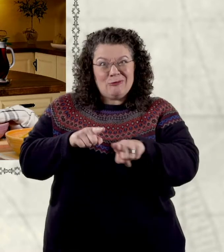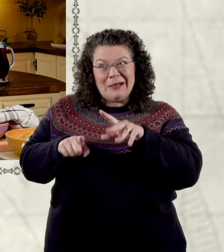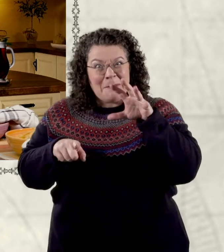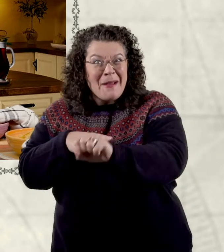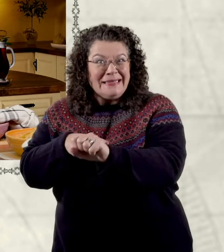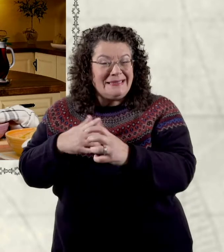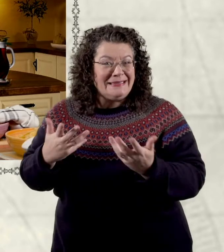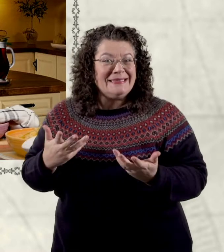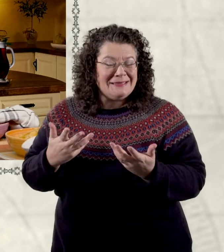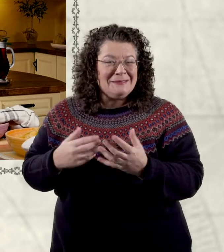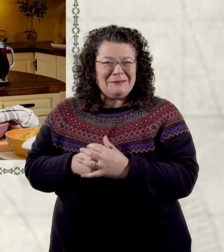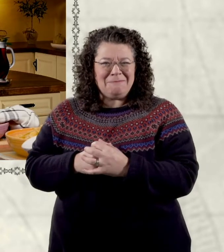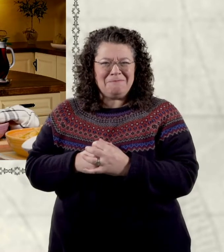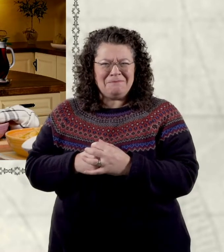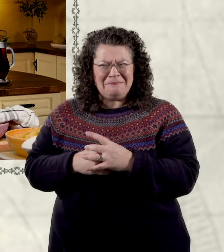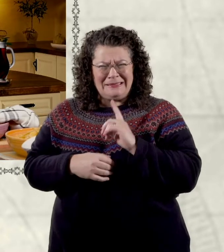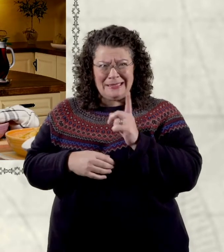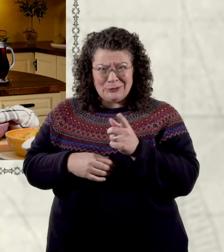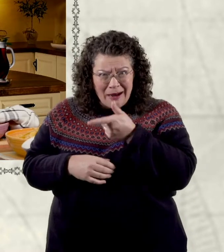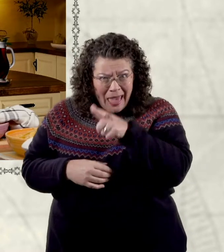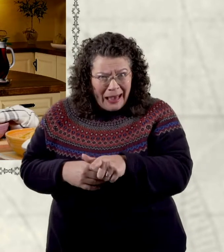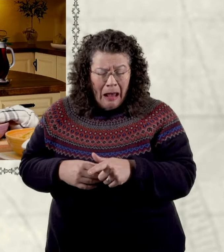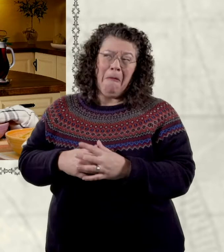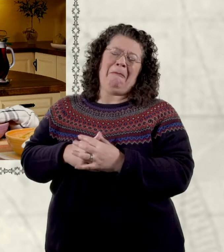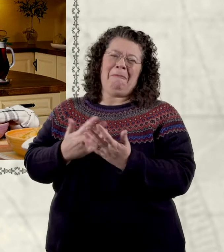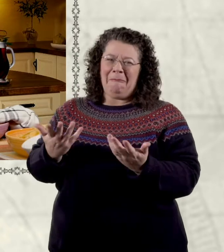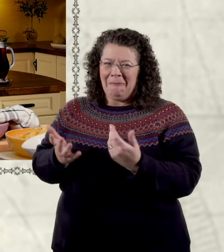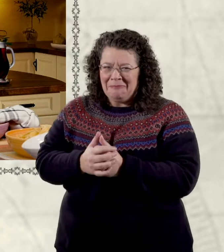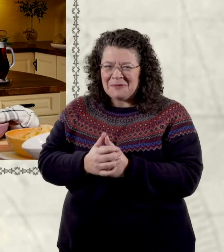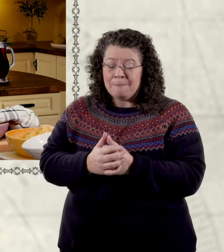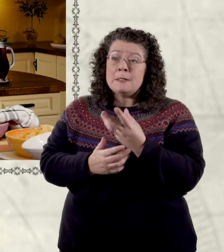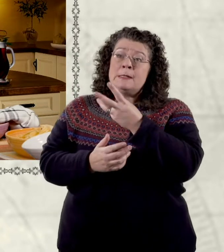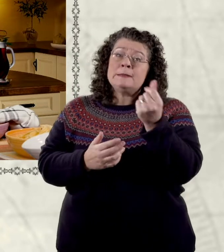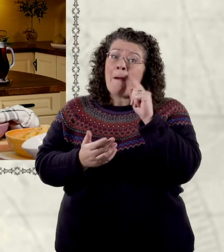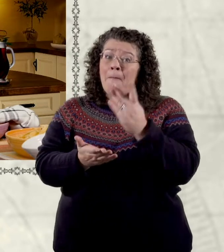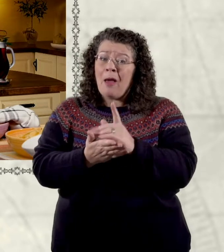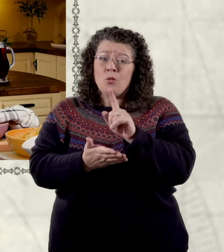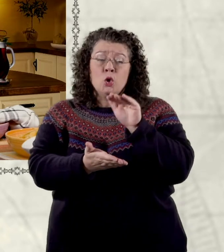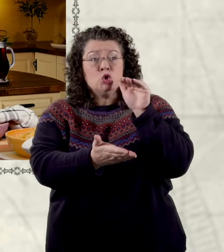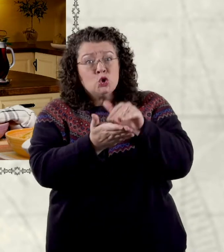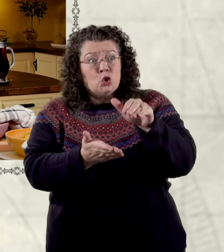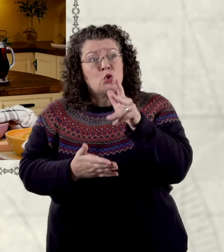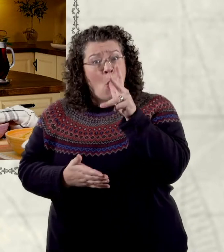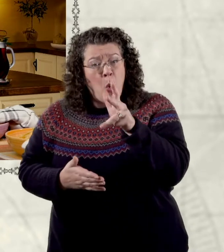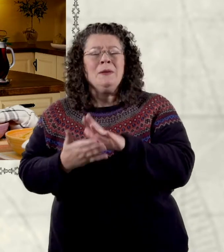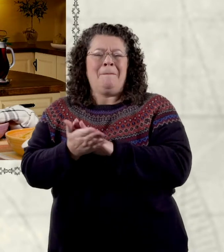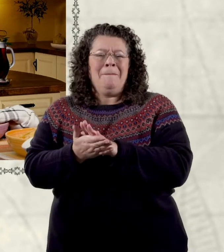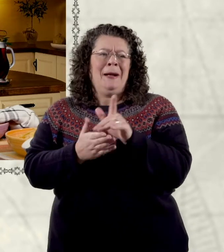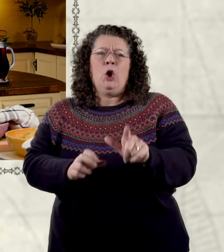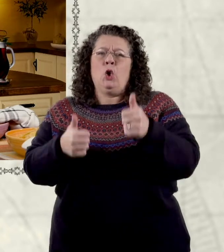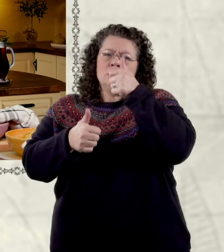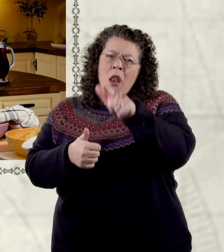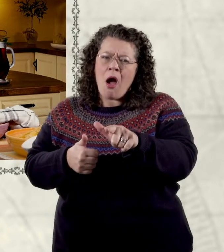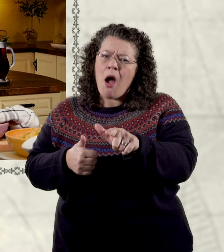you. And they say she's lucky. Some believe that just touching the horse would bring them good